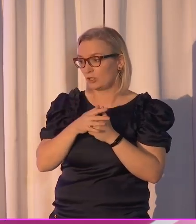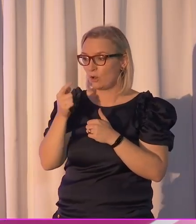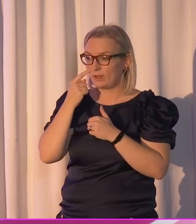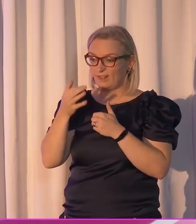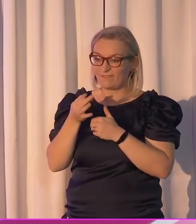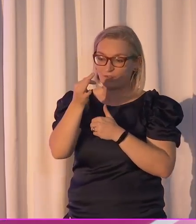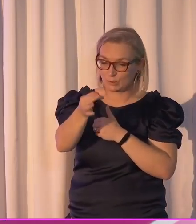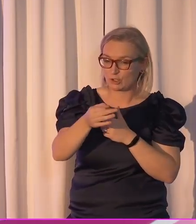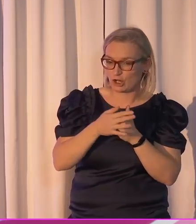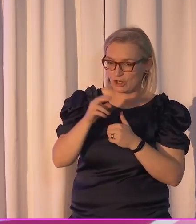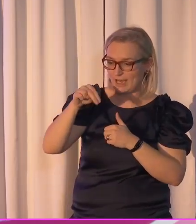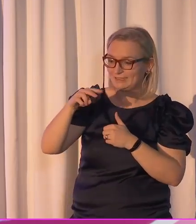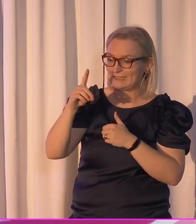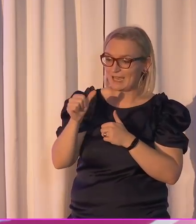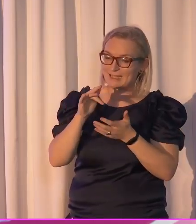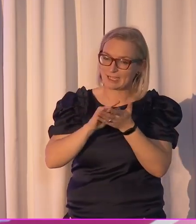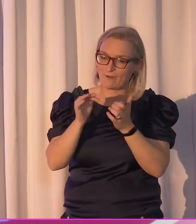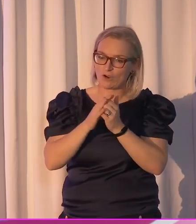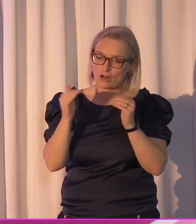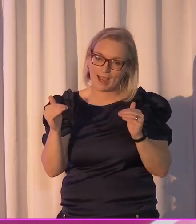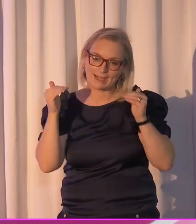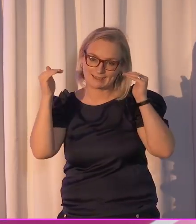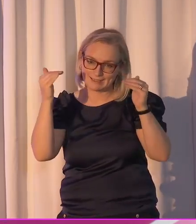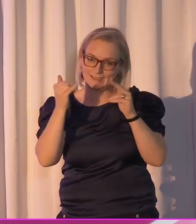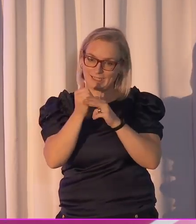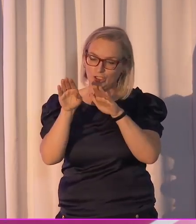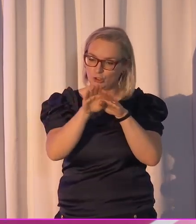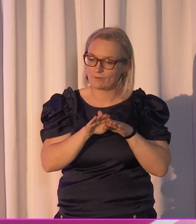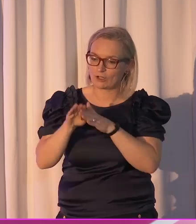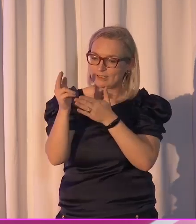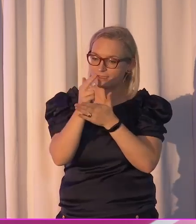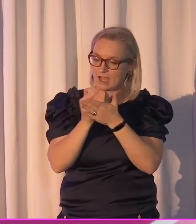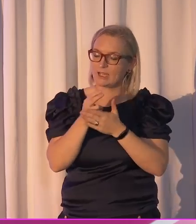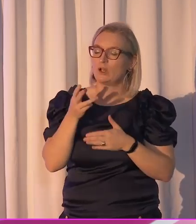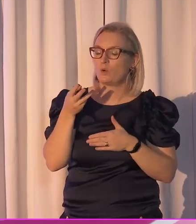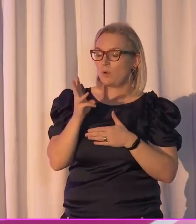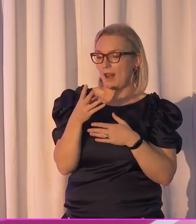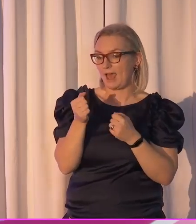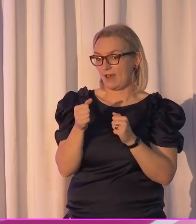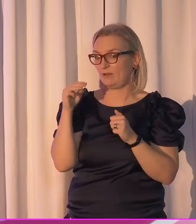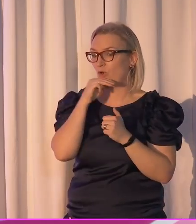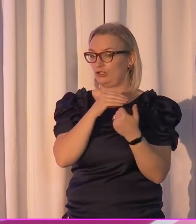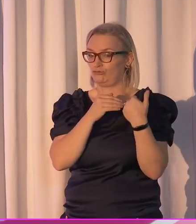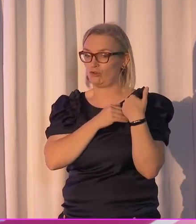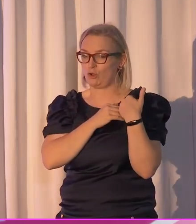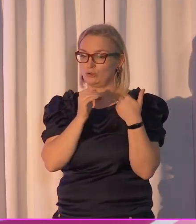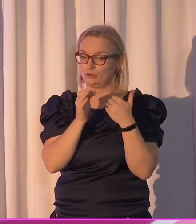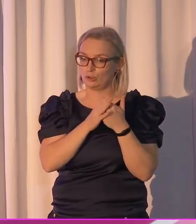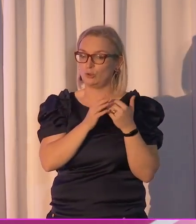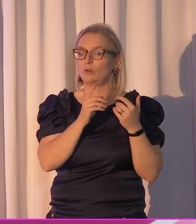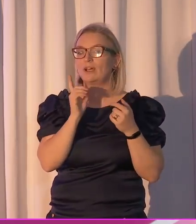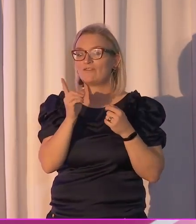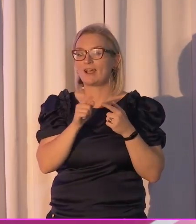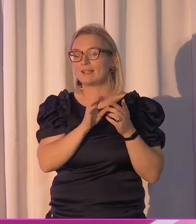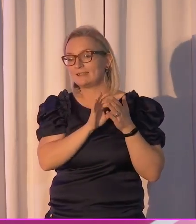forward, the NDA's Centre for Excellence in Universal Design will also have an important role to advise and guide on